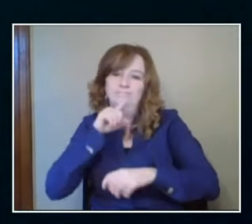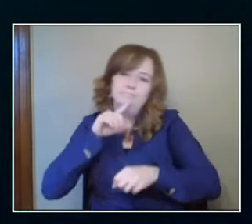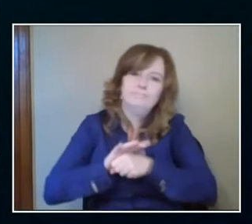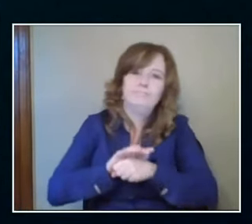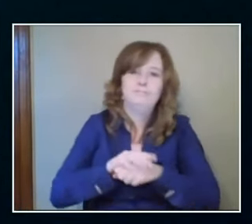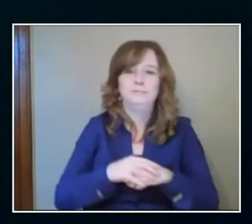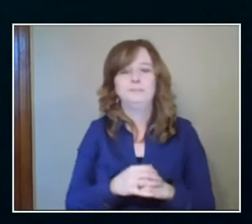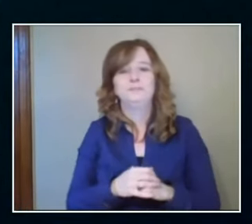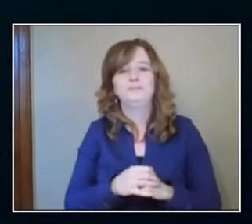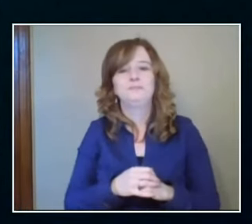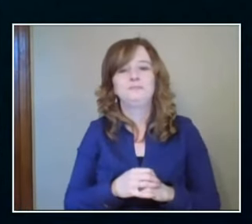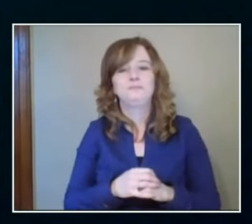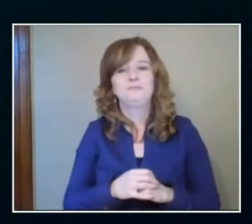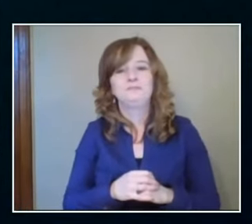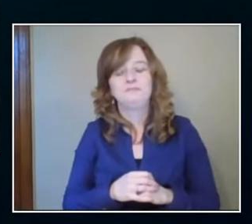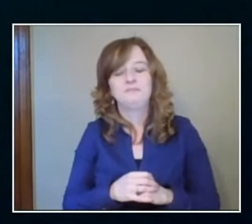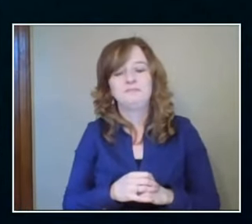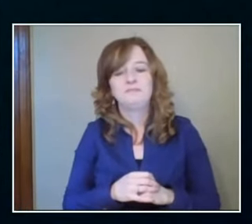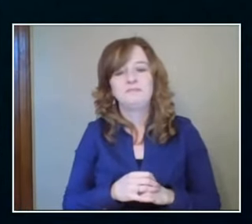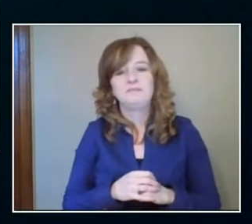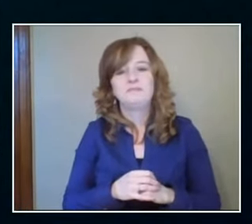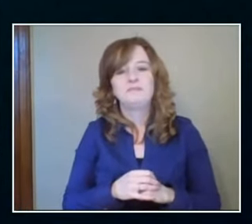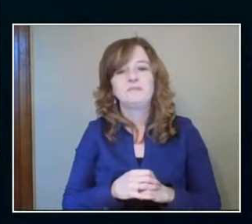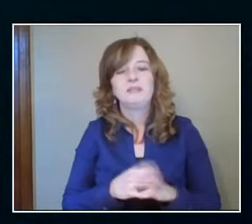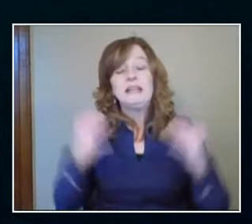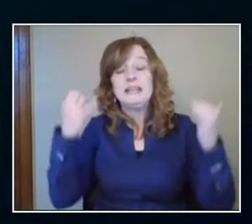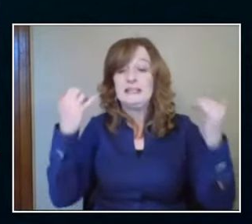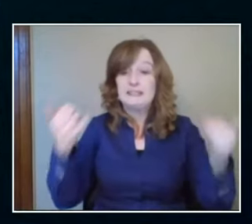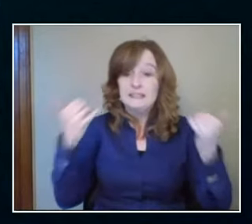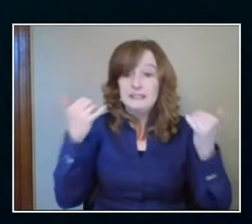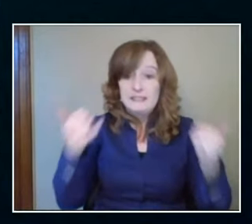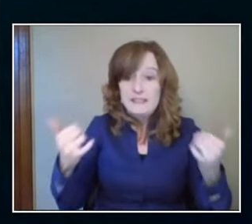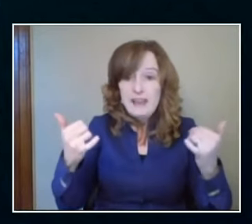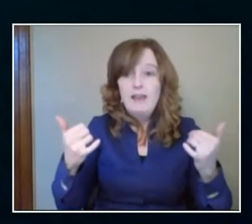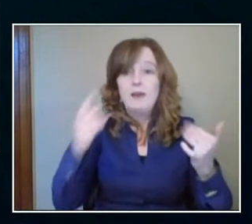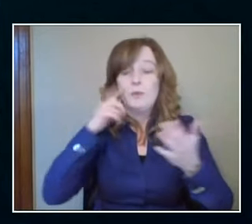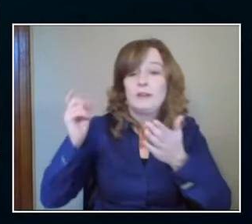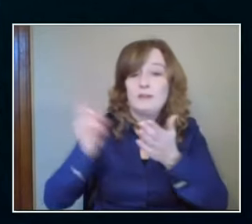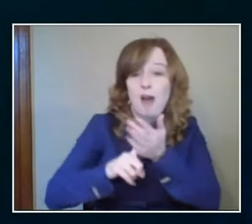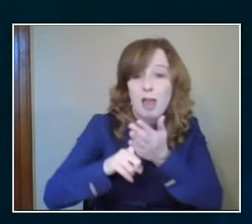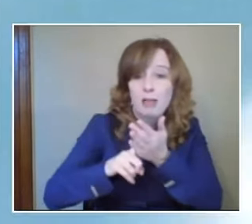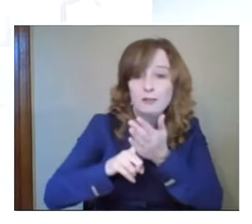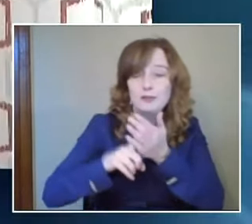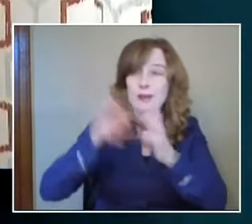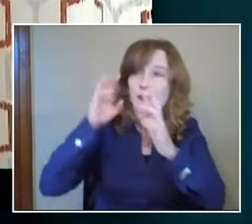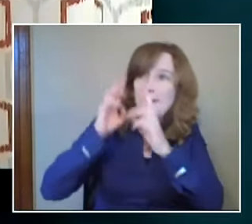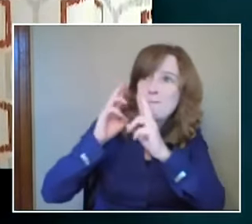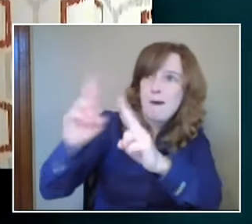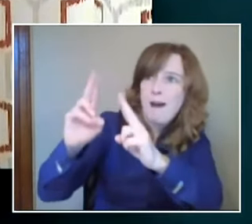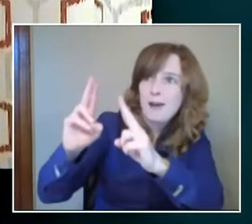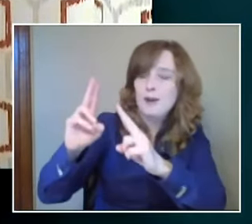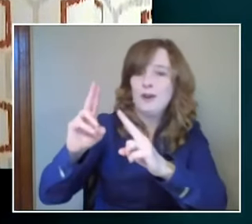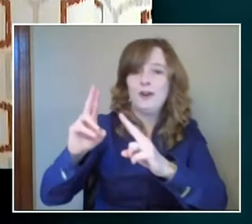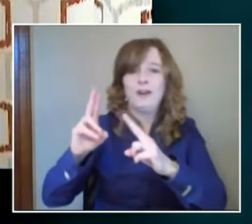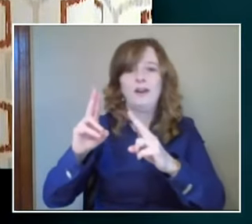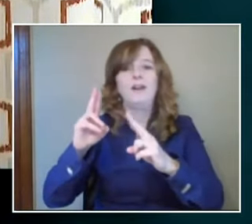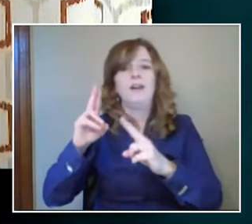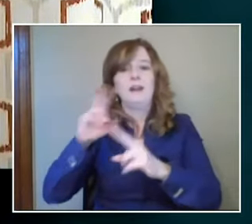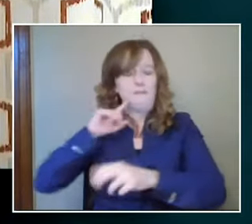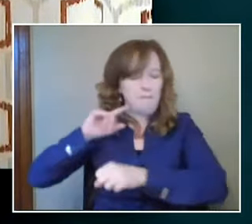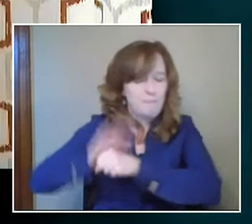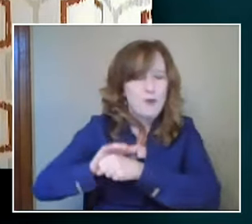Today is a day in which we acknowledge, admire, and affirm the graduates of Columbus State Community